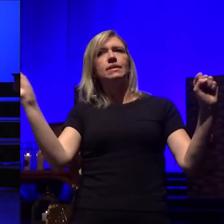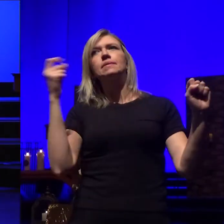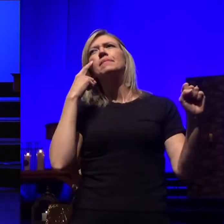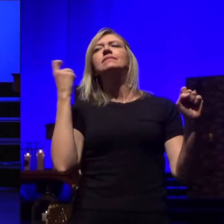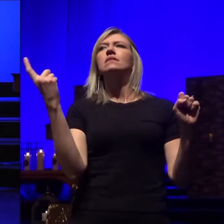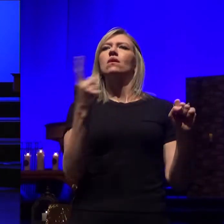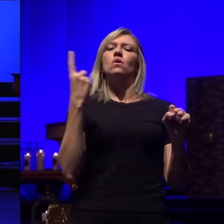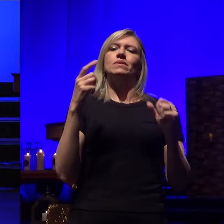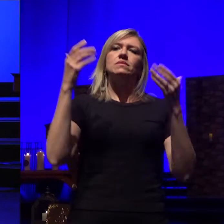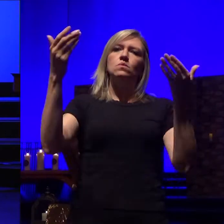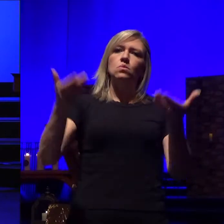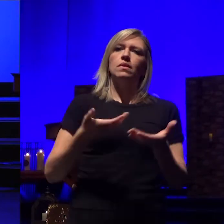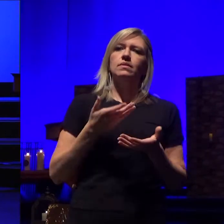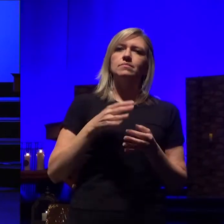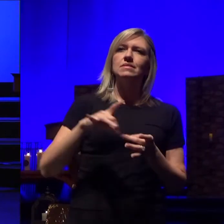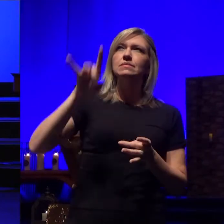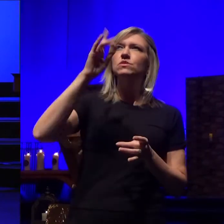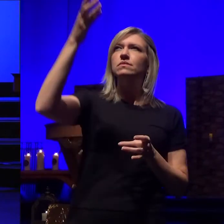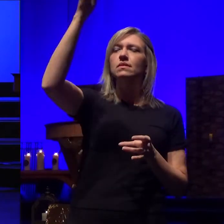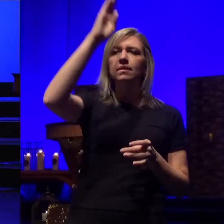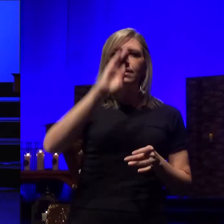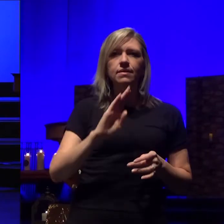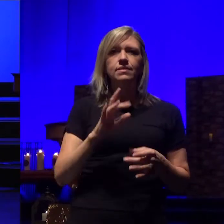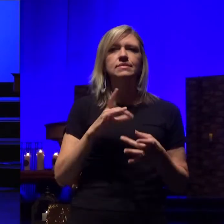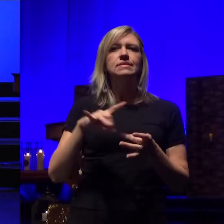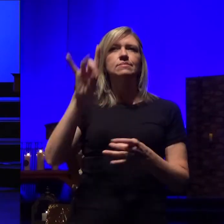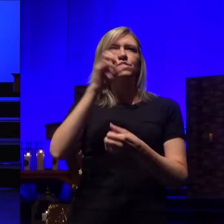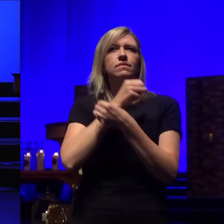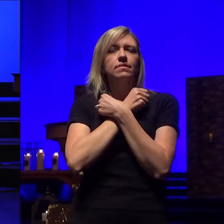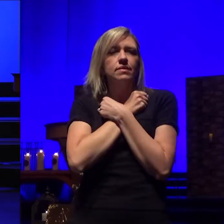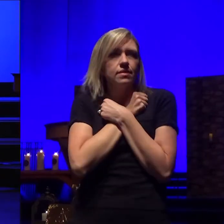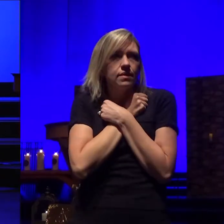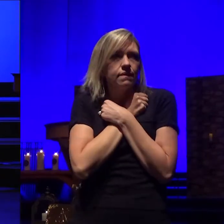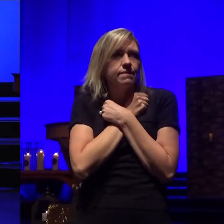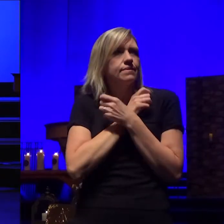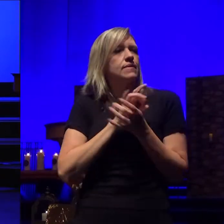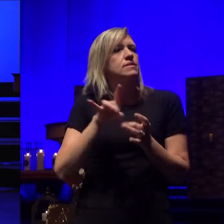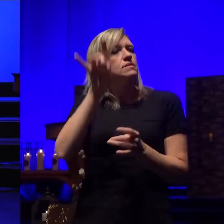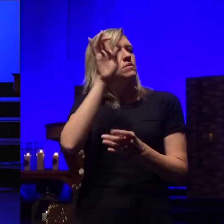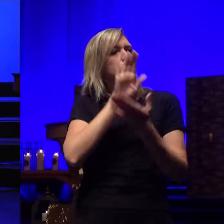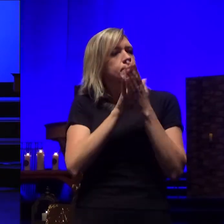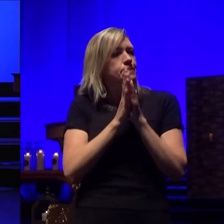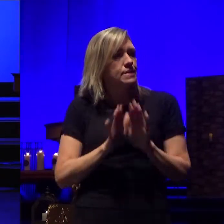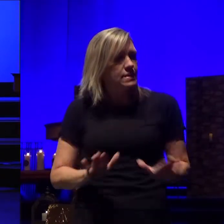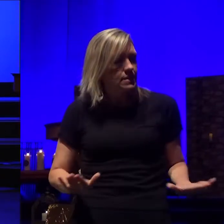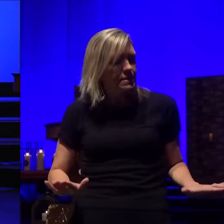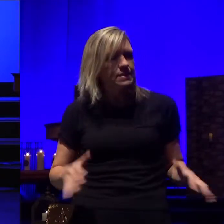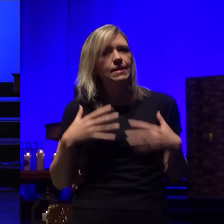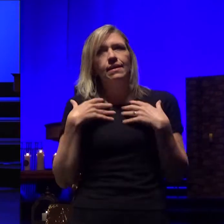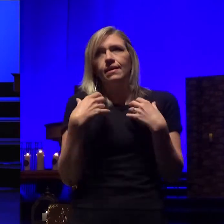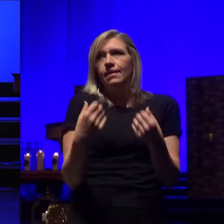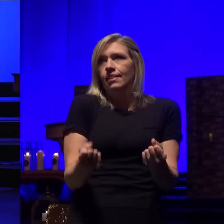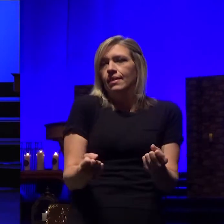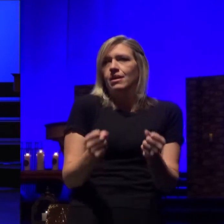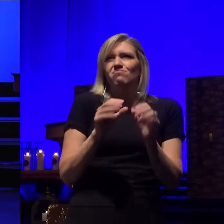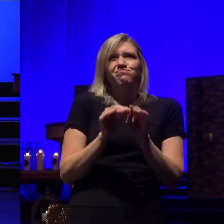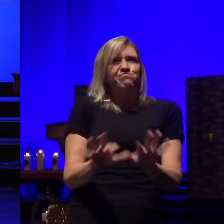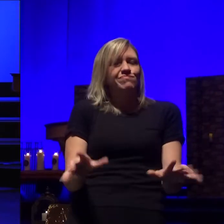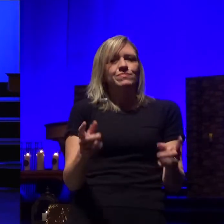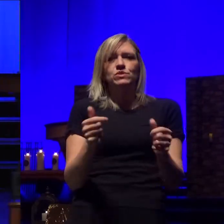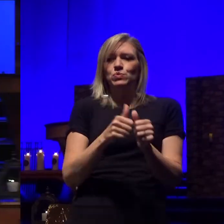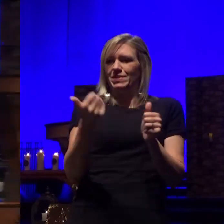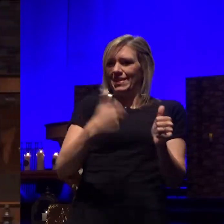always welcomes the Spirit of God, the Spirit of love, the Spirit of peace, the Spirit of healing into